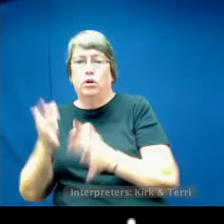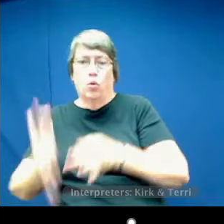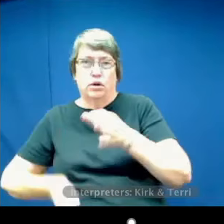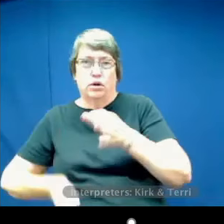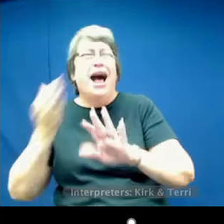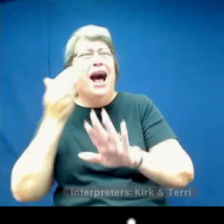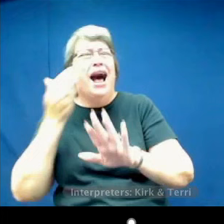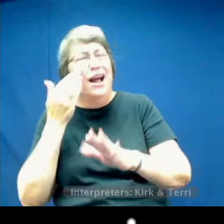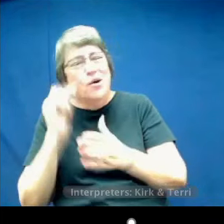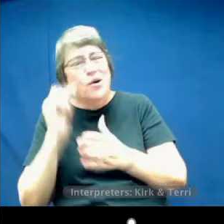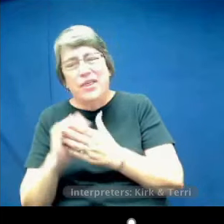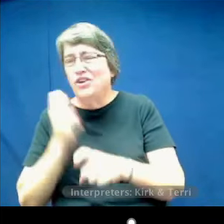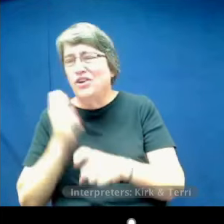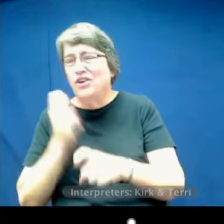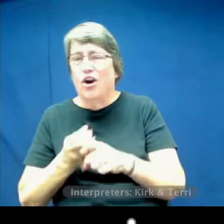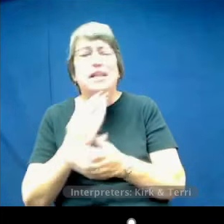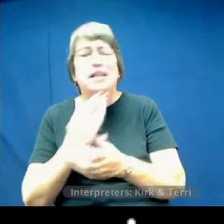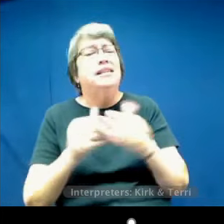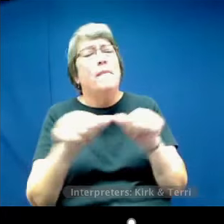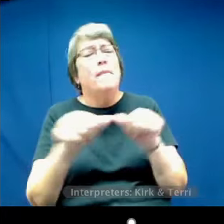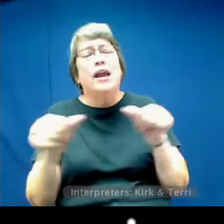do in areas where there isn't